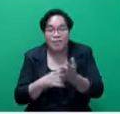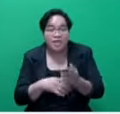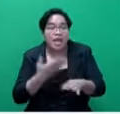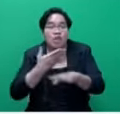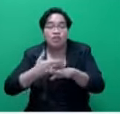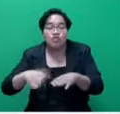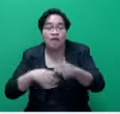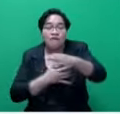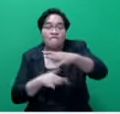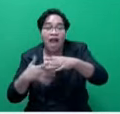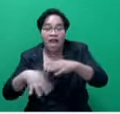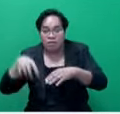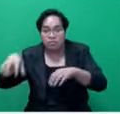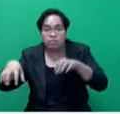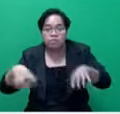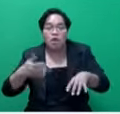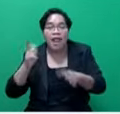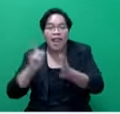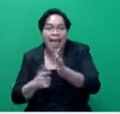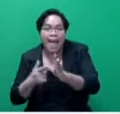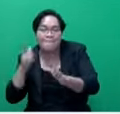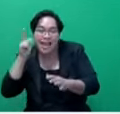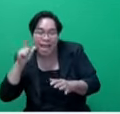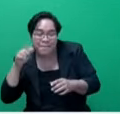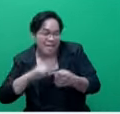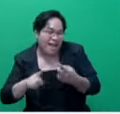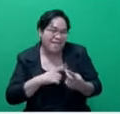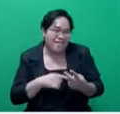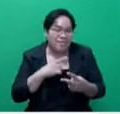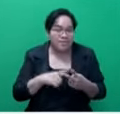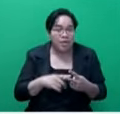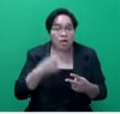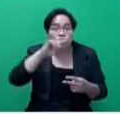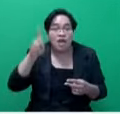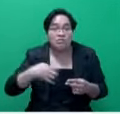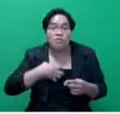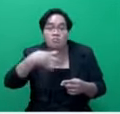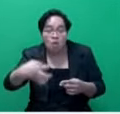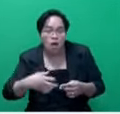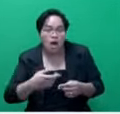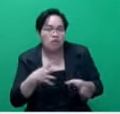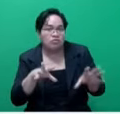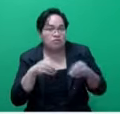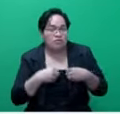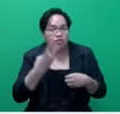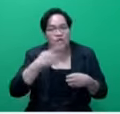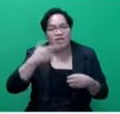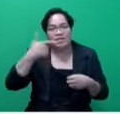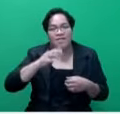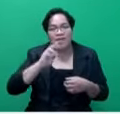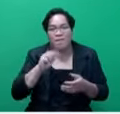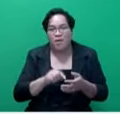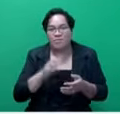Lemi, and Reki in 2020. Over 2,900 households received 27.3 million in